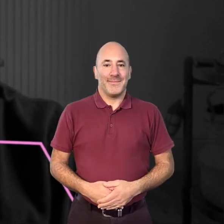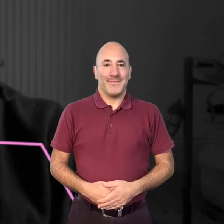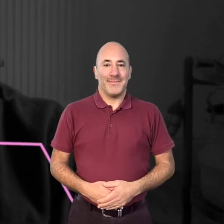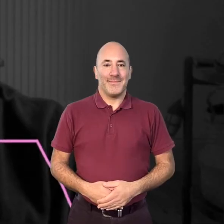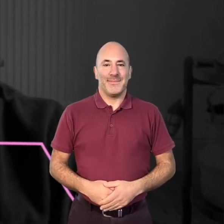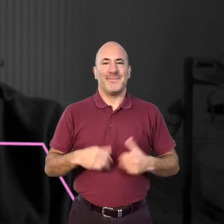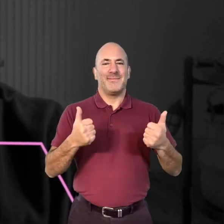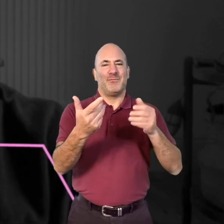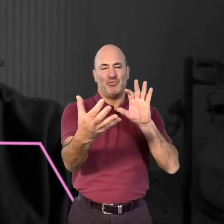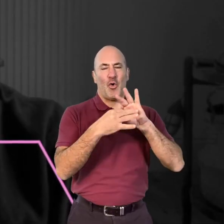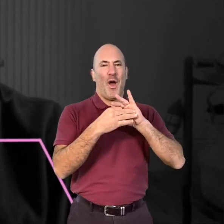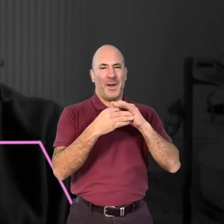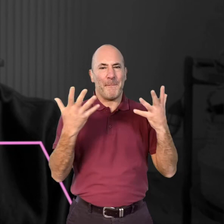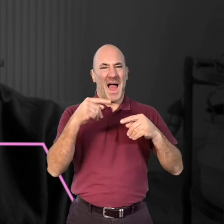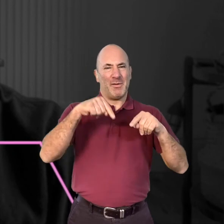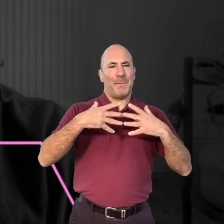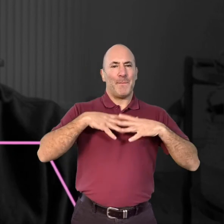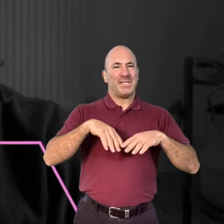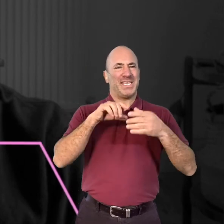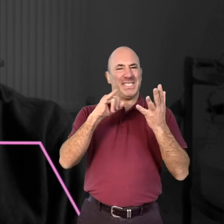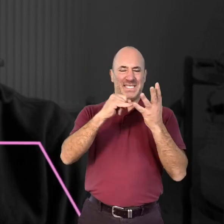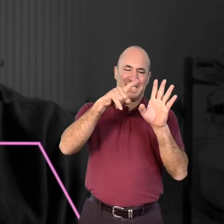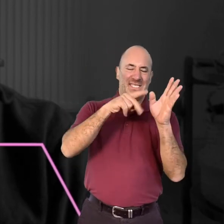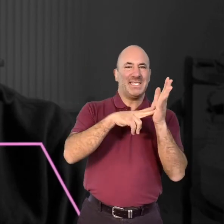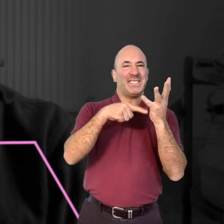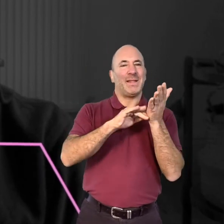Okay, so thank you very much for joining me